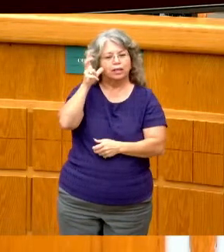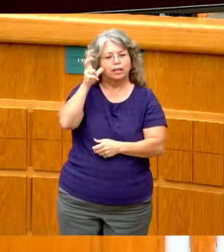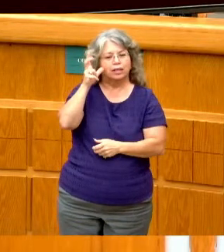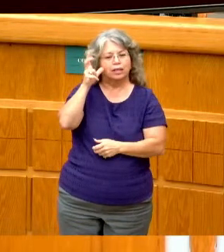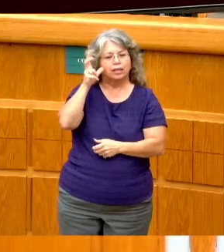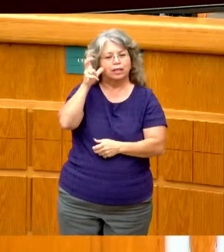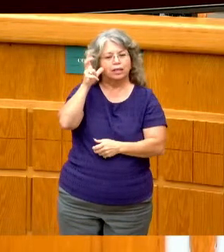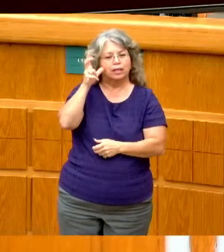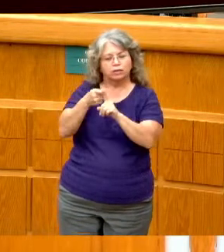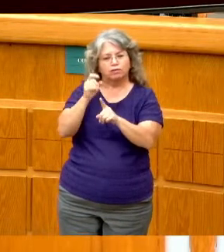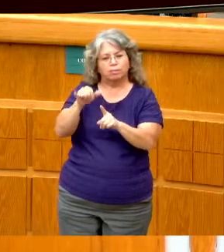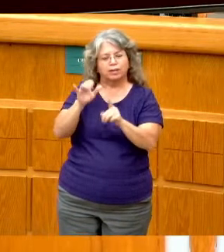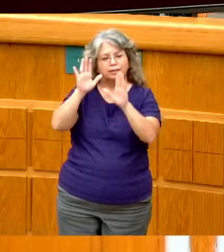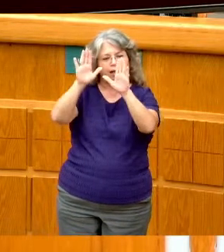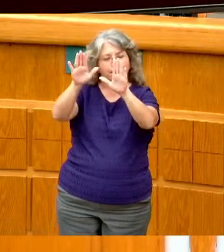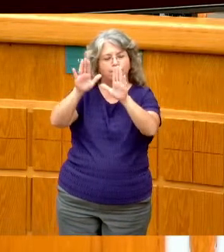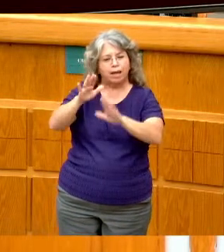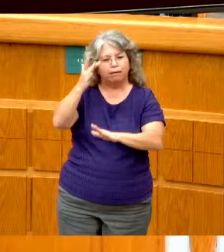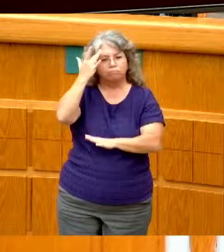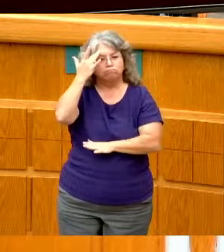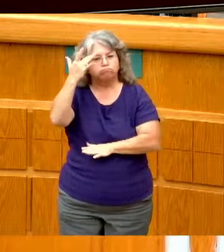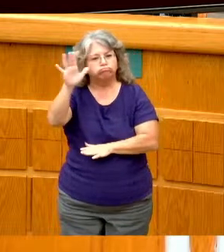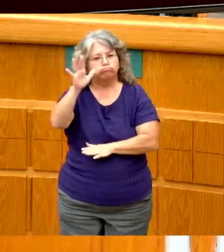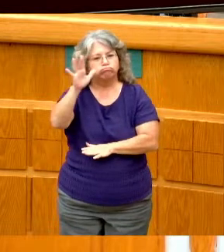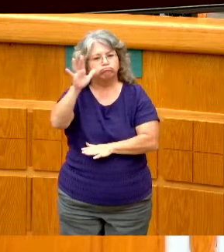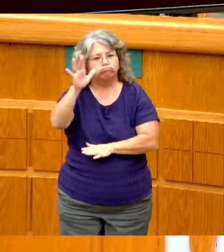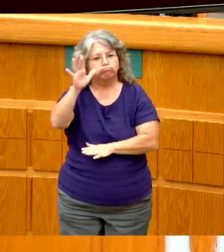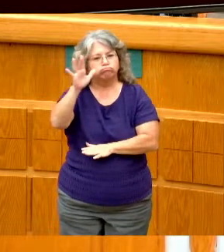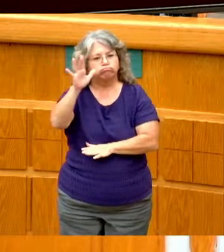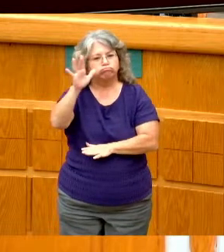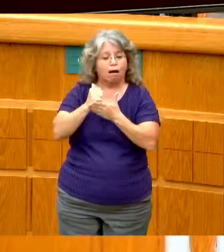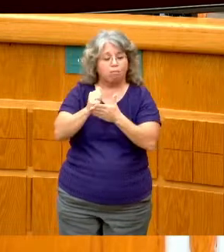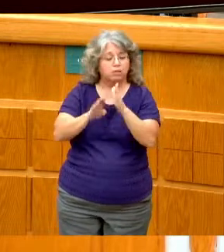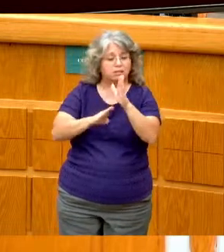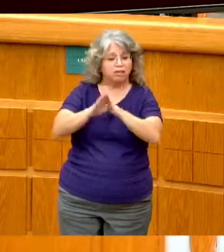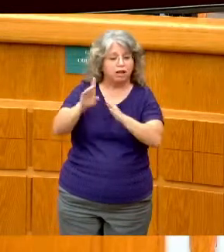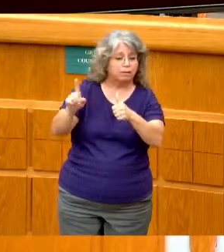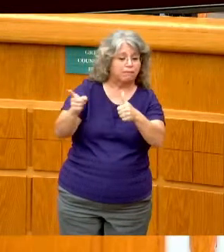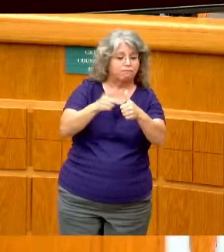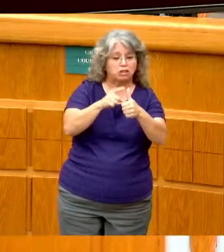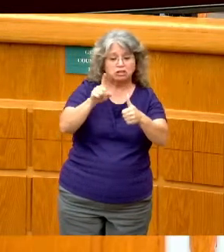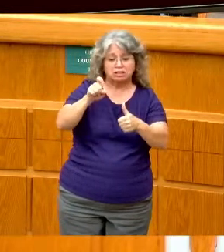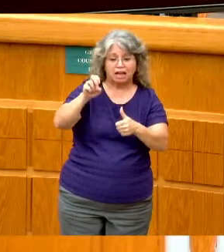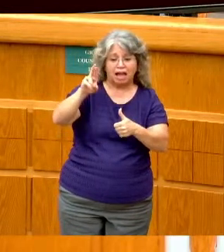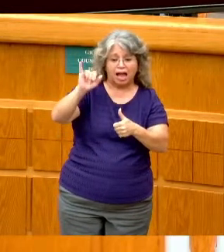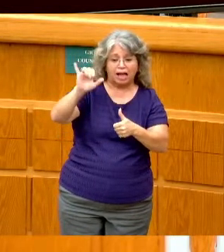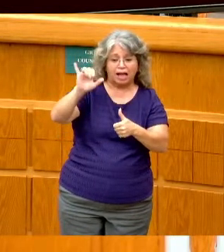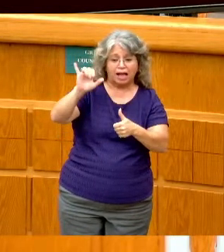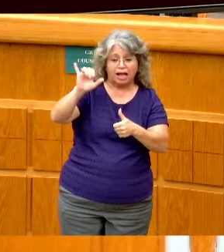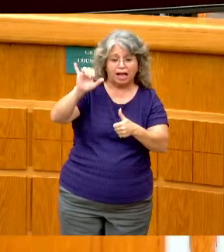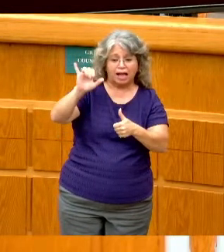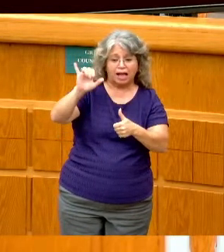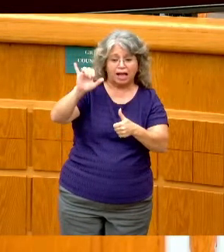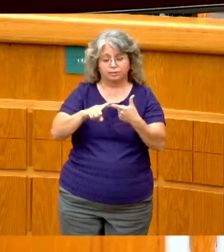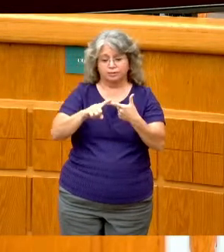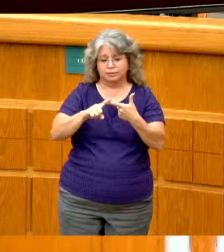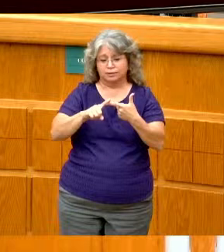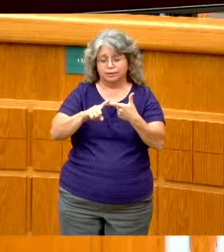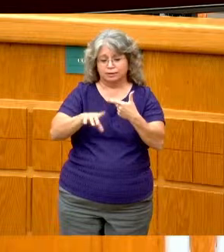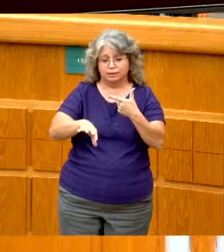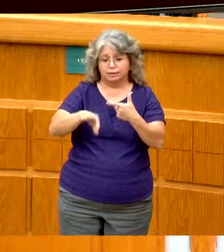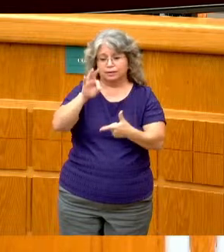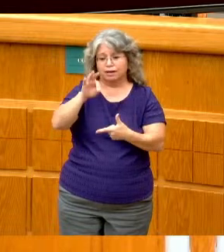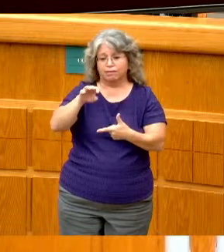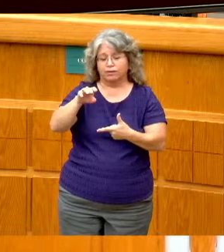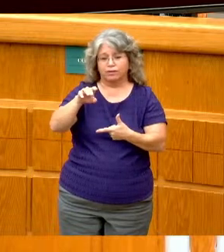woman who helped us develop our first X-rays, discovered the very first some radioactive elements called